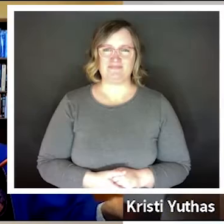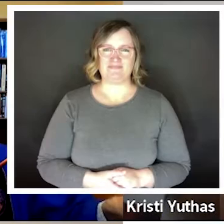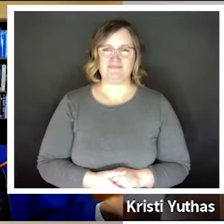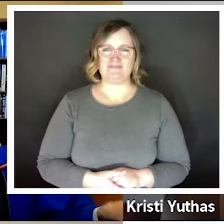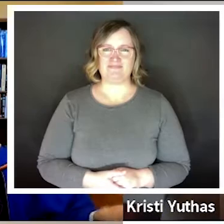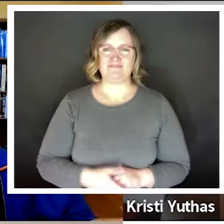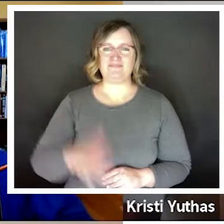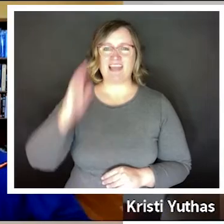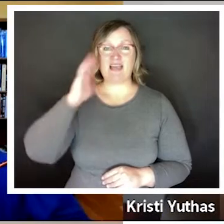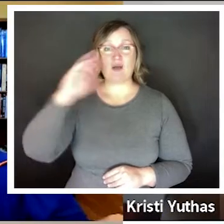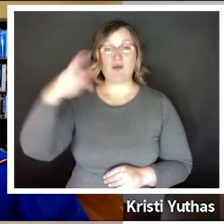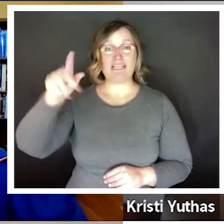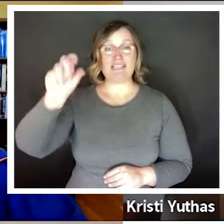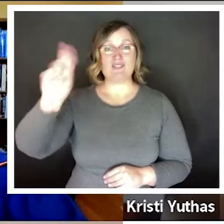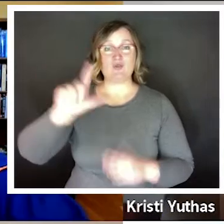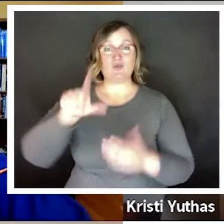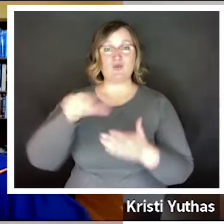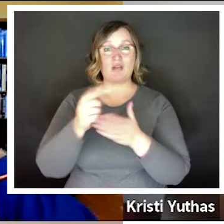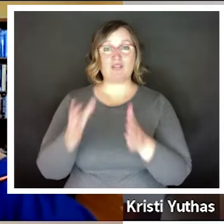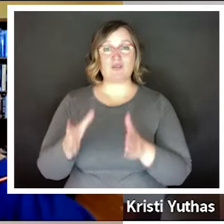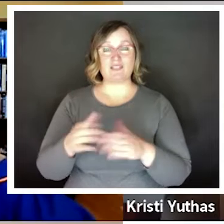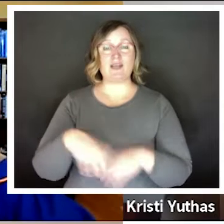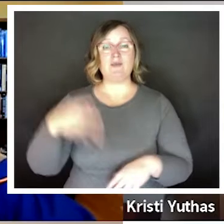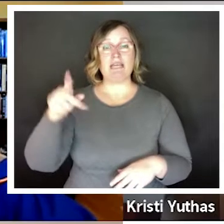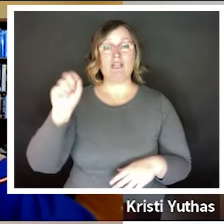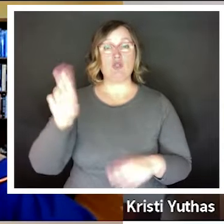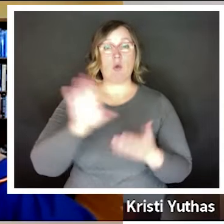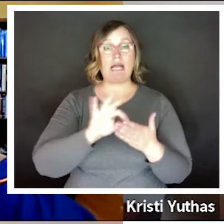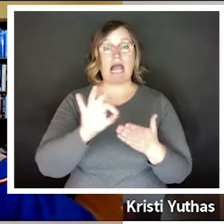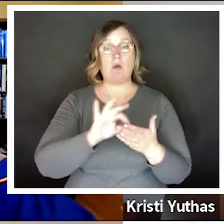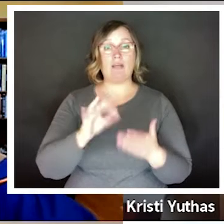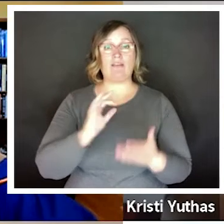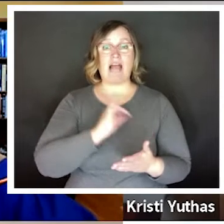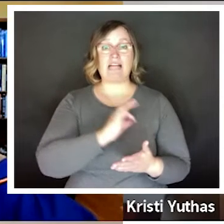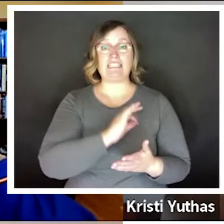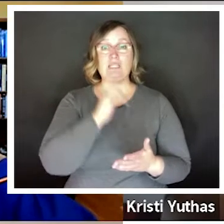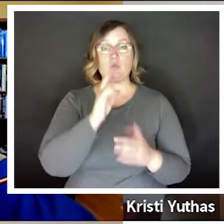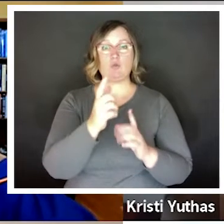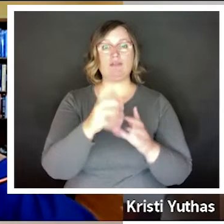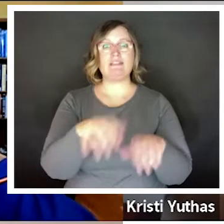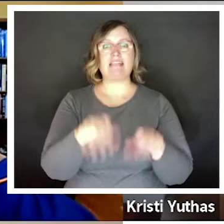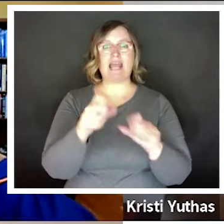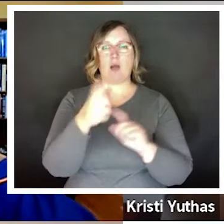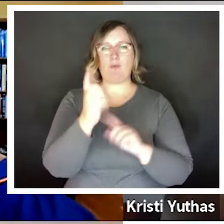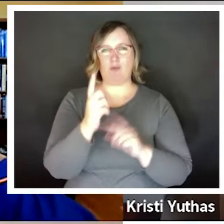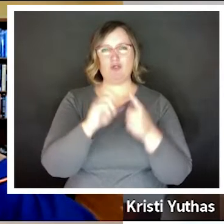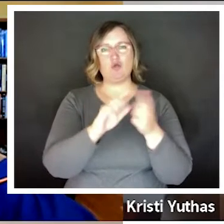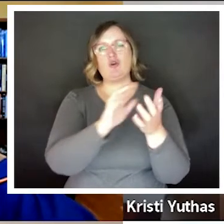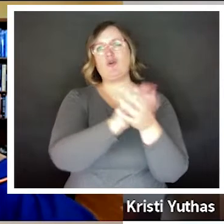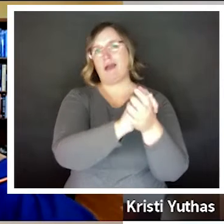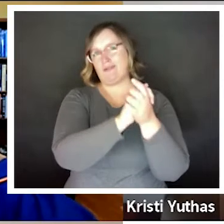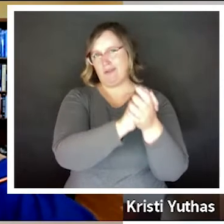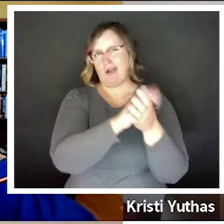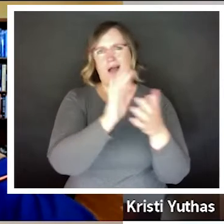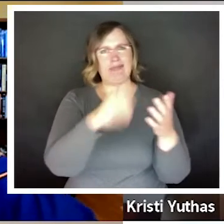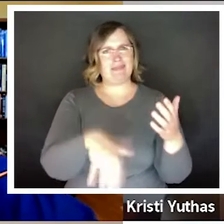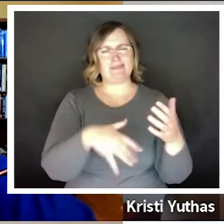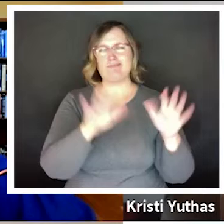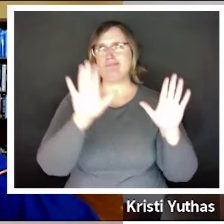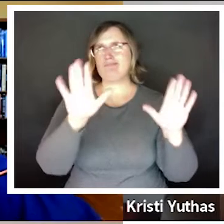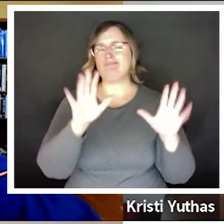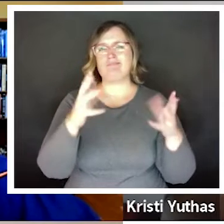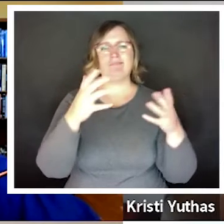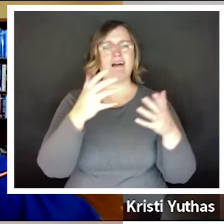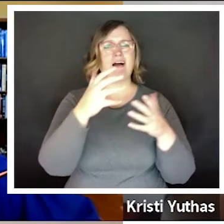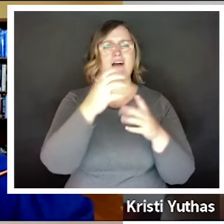Hello, PSU graduates. The PSU accounting faculty wanted to take a moment to congratulate you on your momentous and significant achievement.